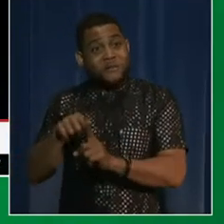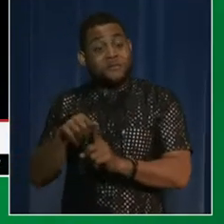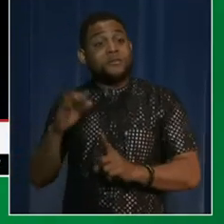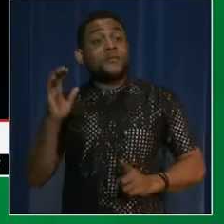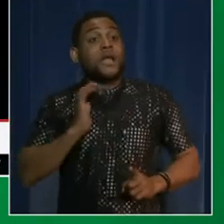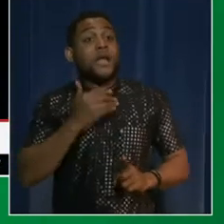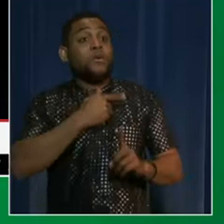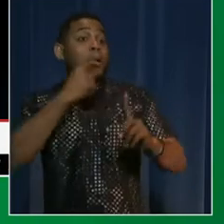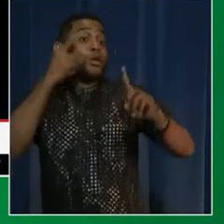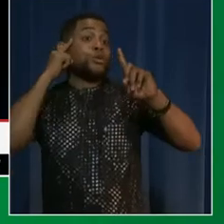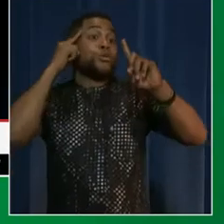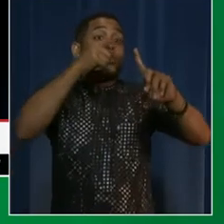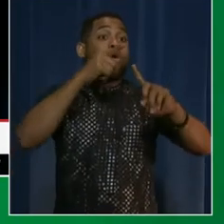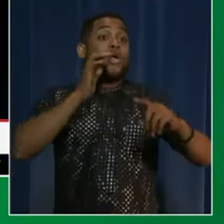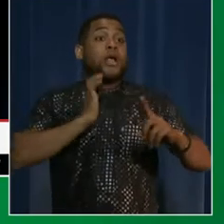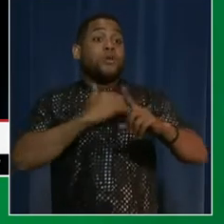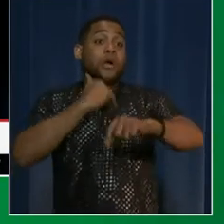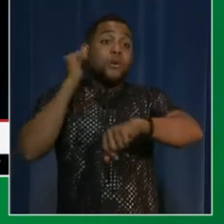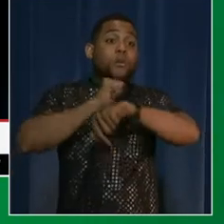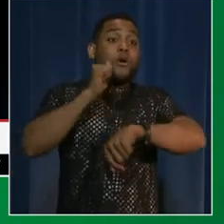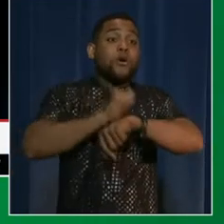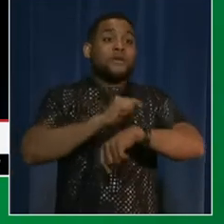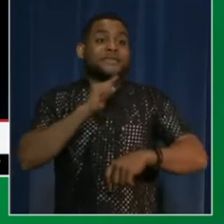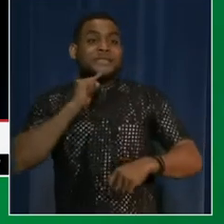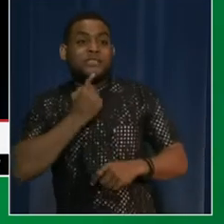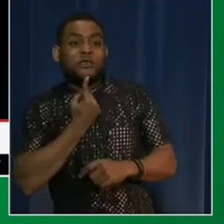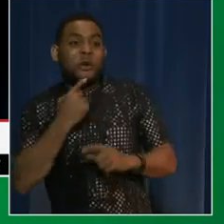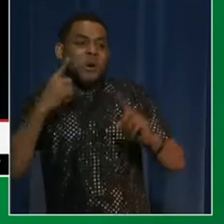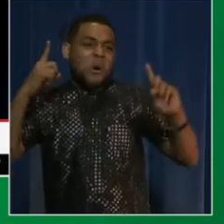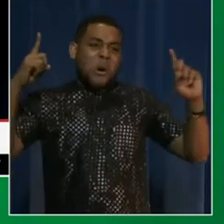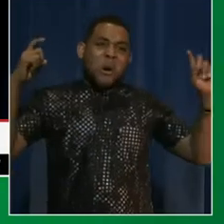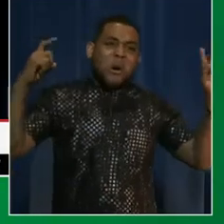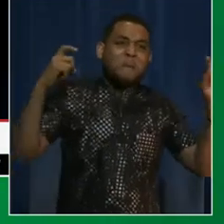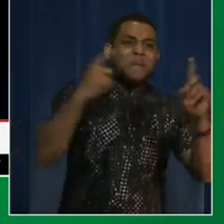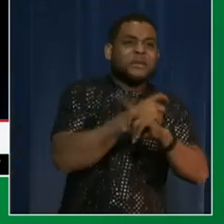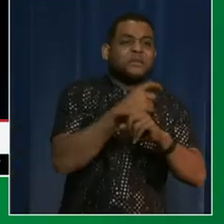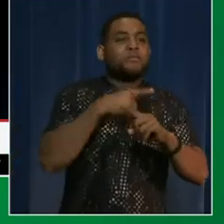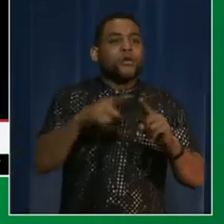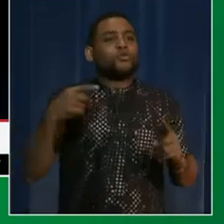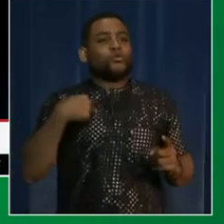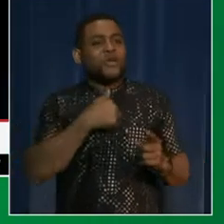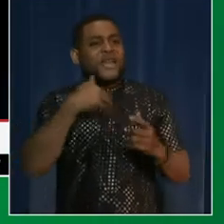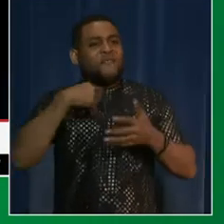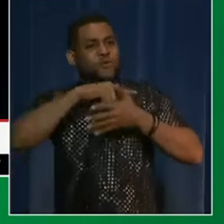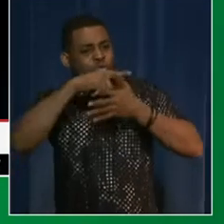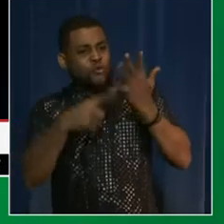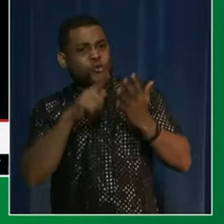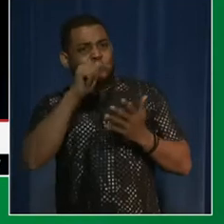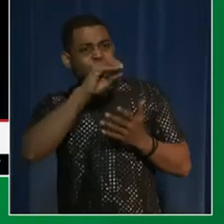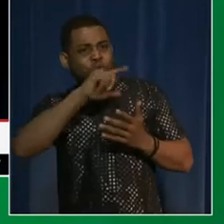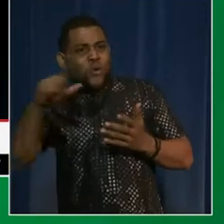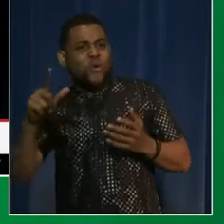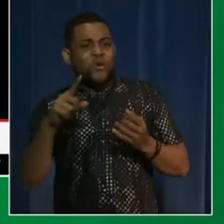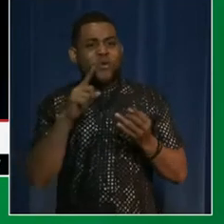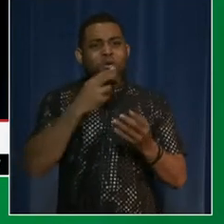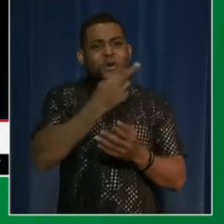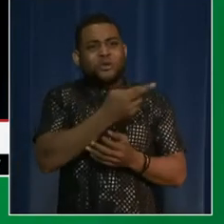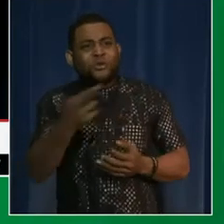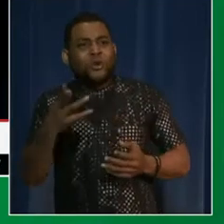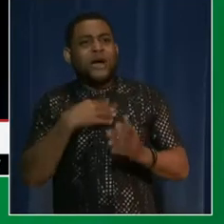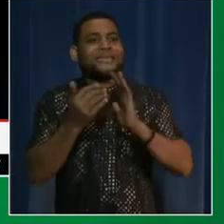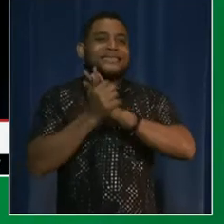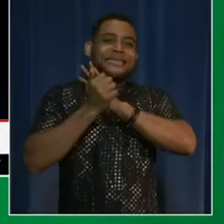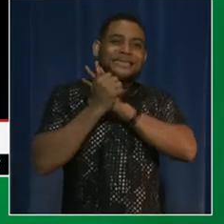serious, it's complex, but we have the tools and the resources and definitely the talent